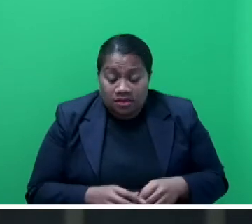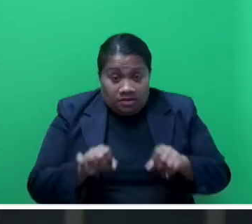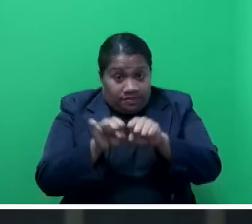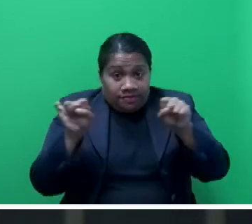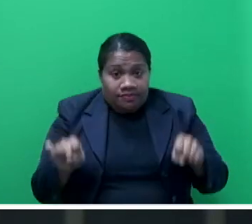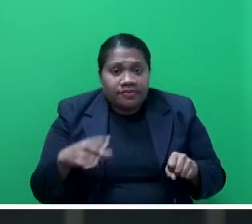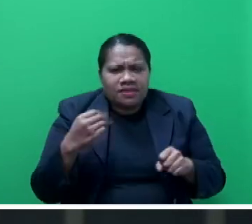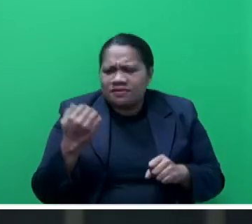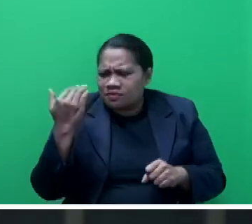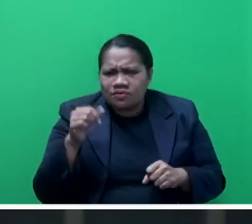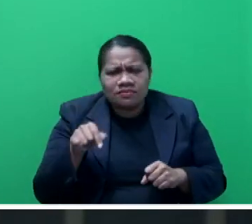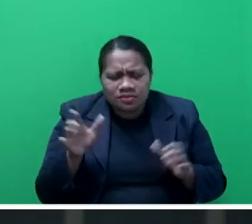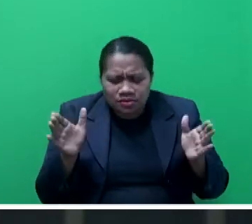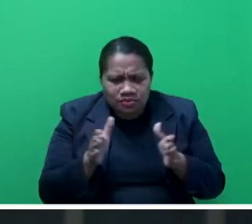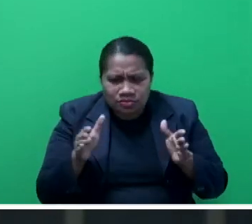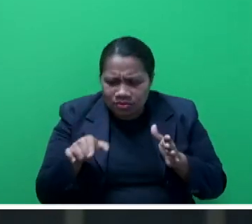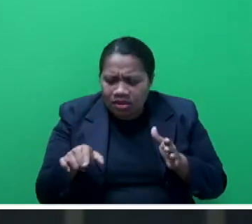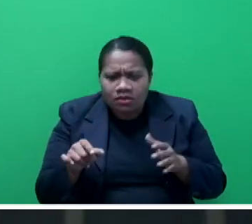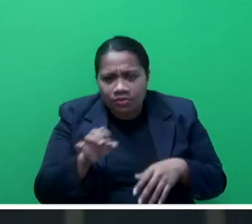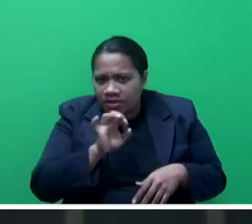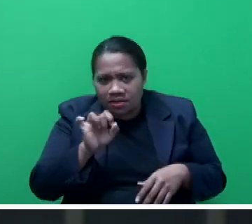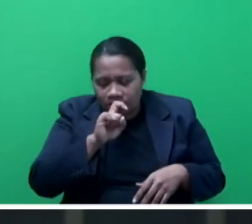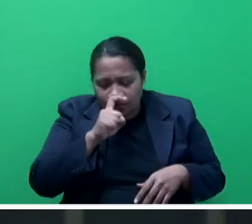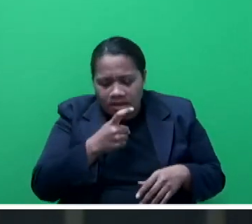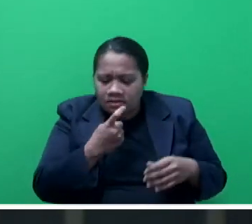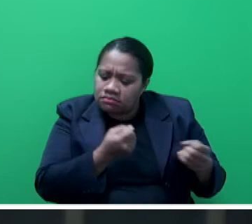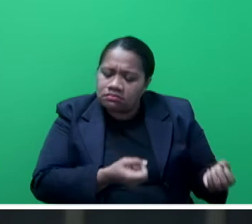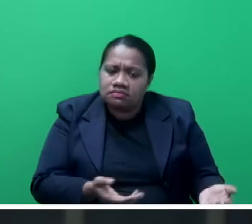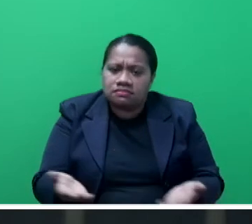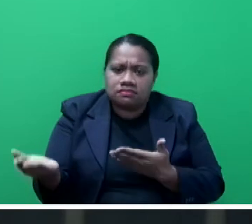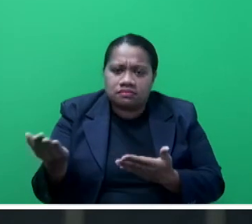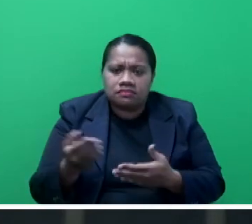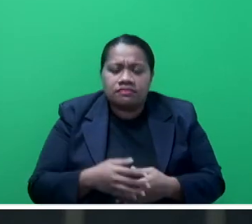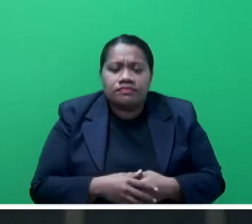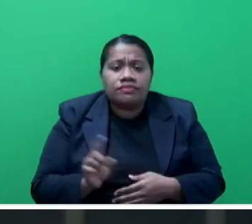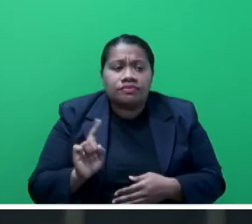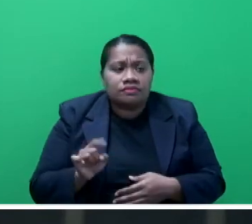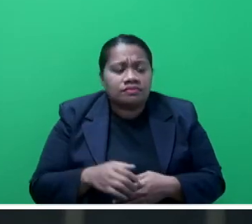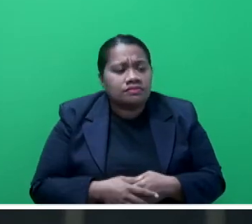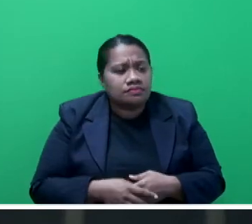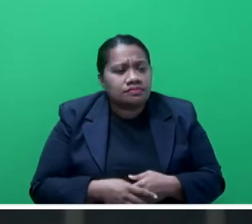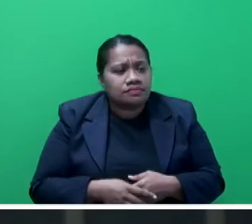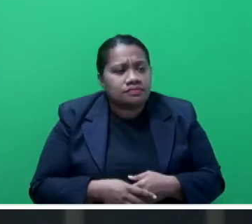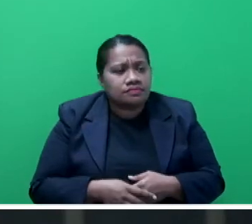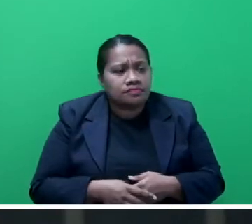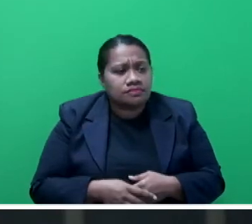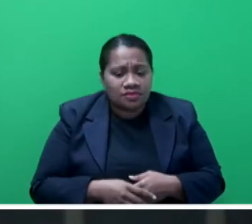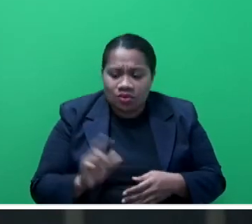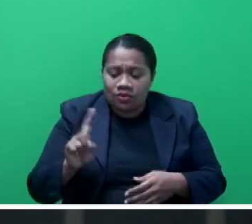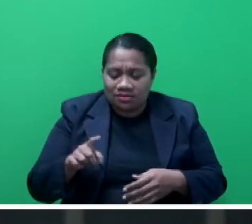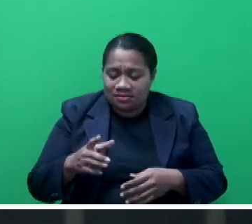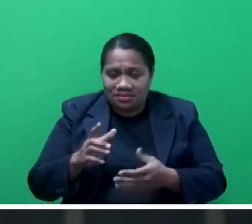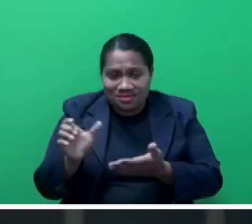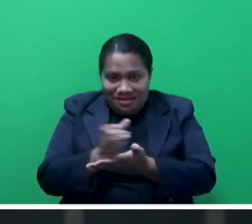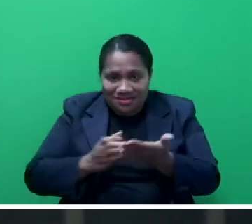become inefficient and unable to deliver the required newly increased flows and volumes demanded by the customer. This